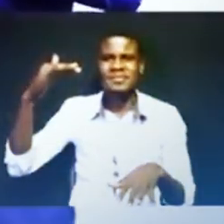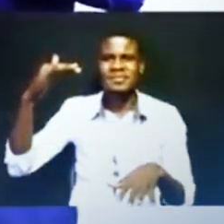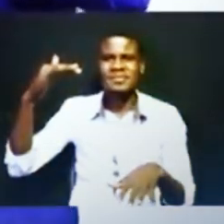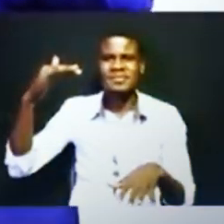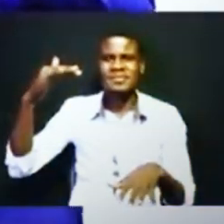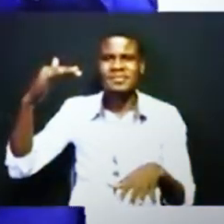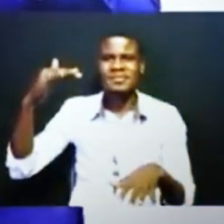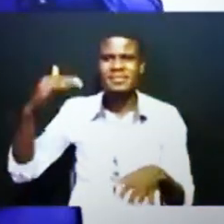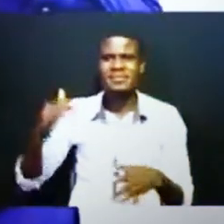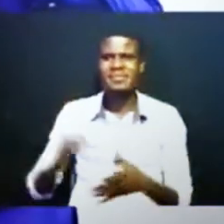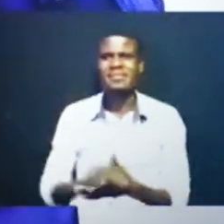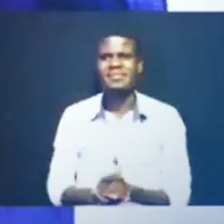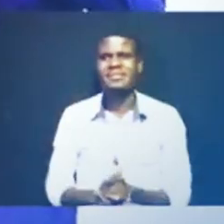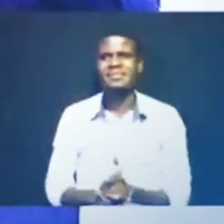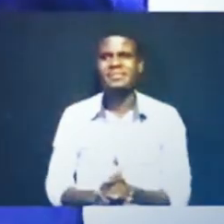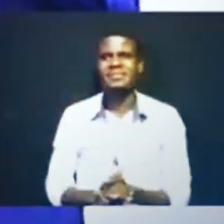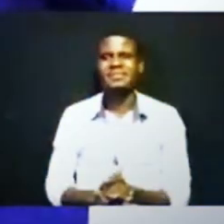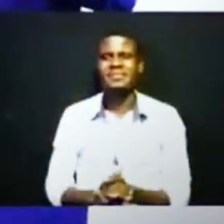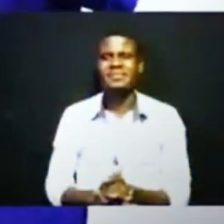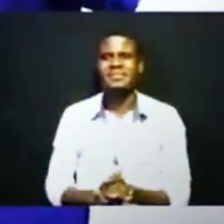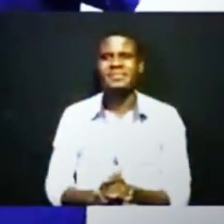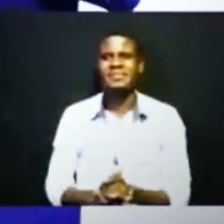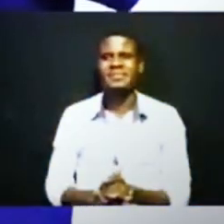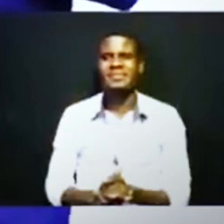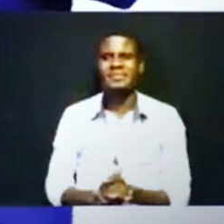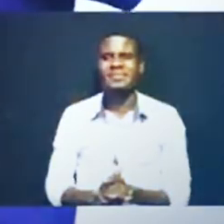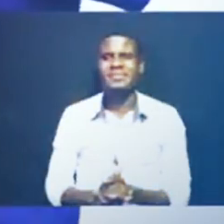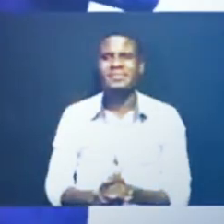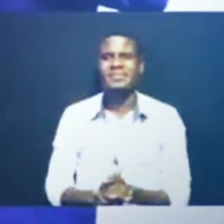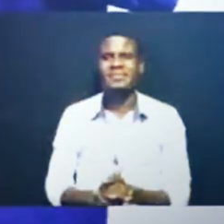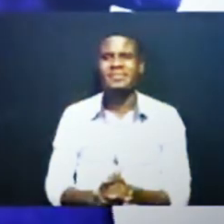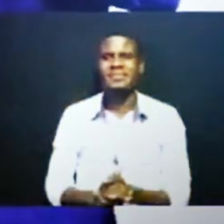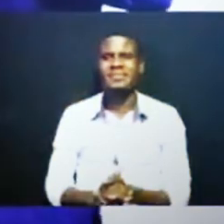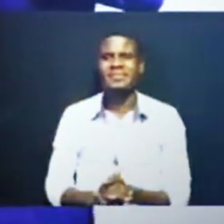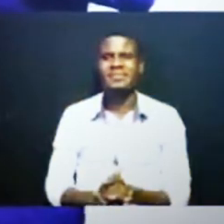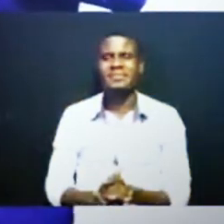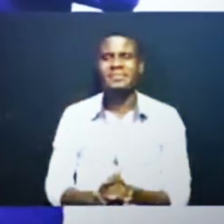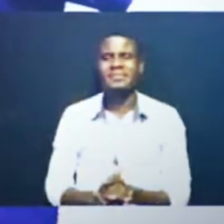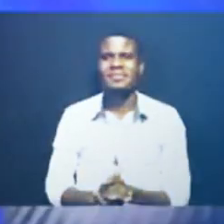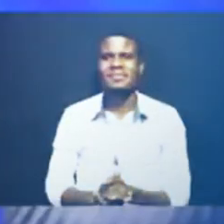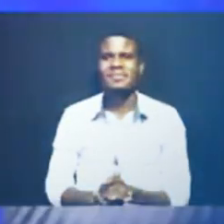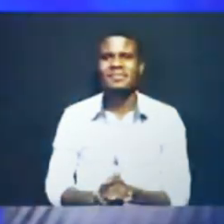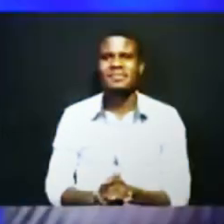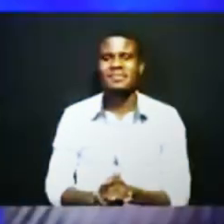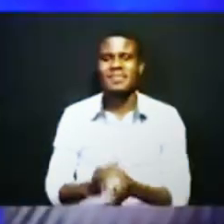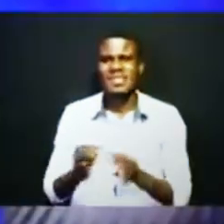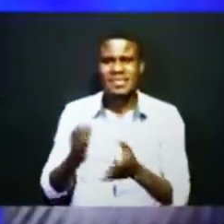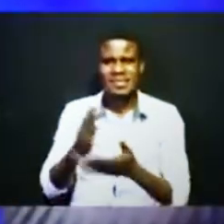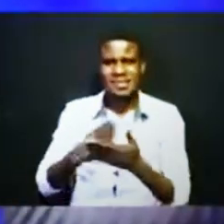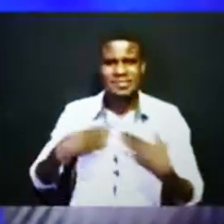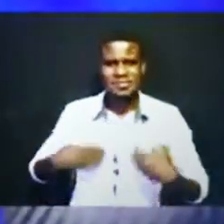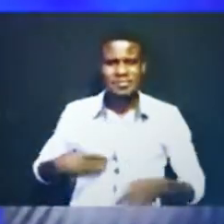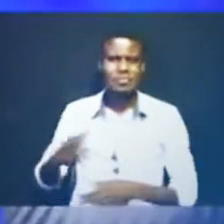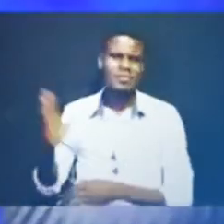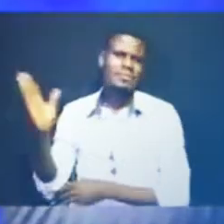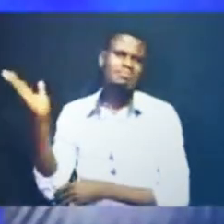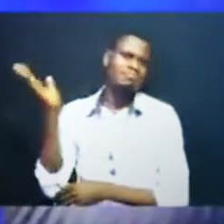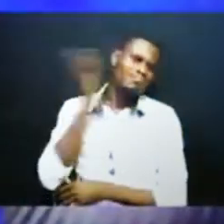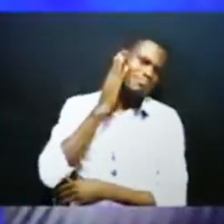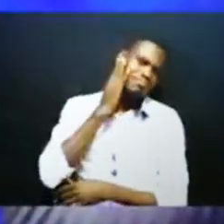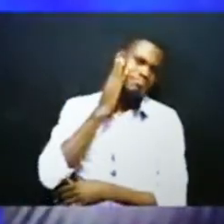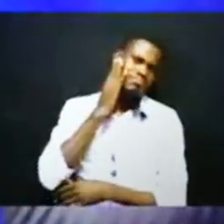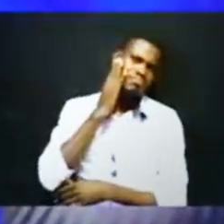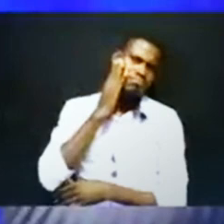ye na uyi Christo subaya e wo umu no etre. You see, if somebody slaps you like that in